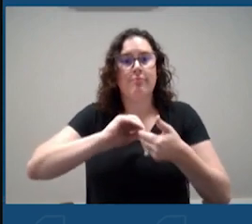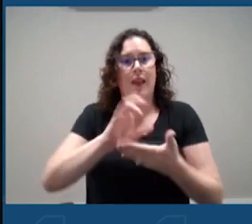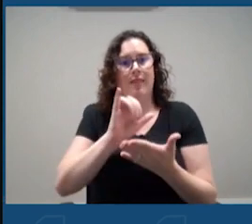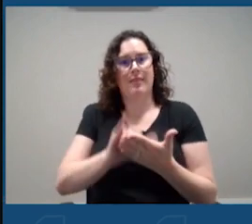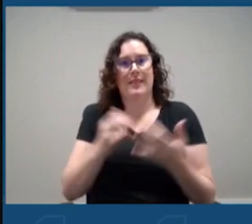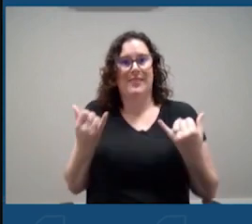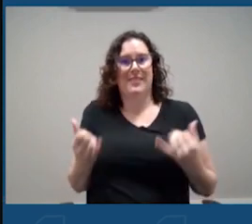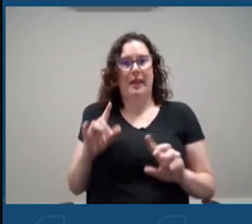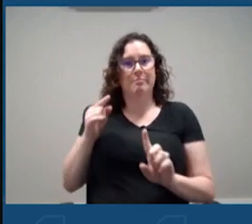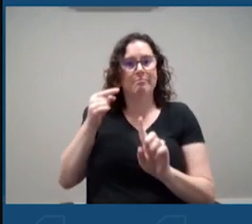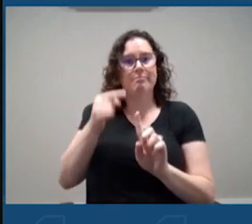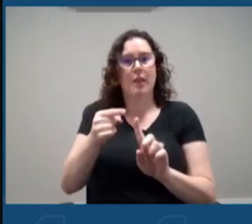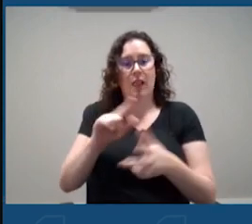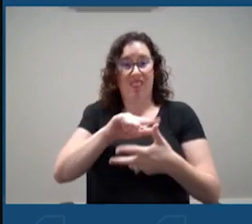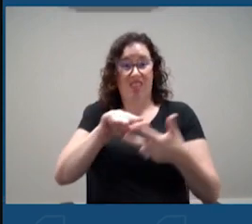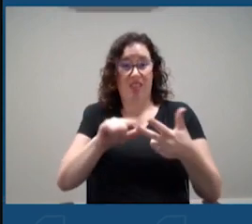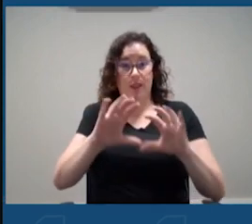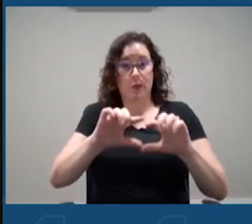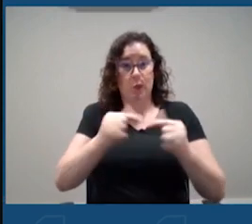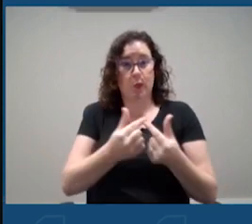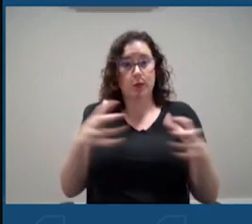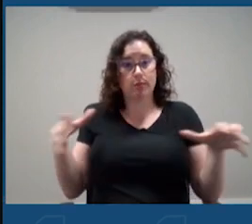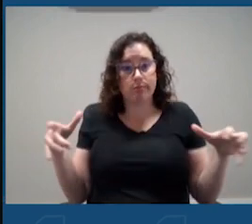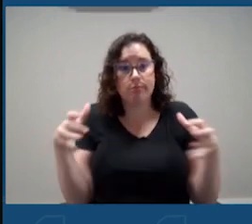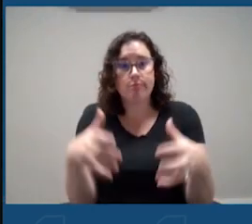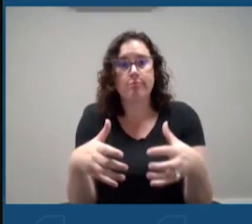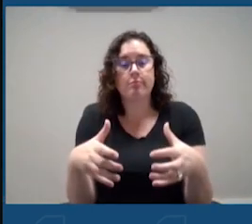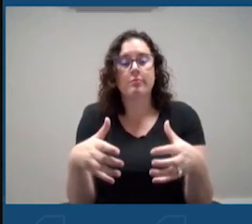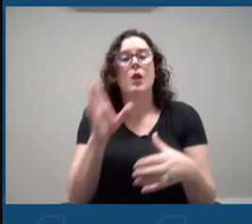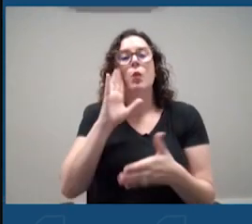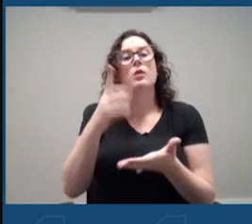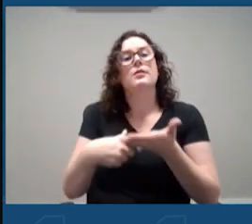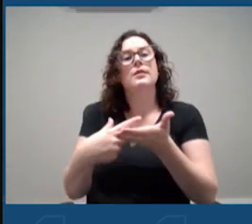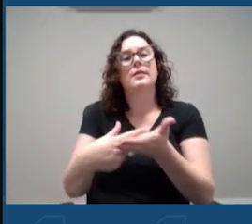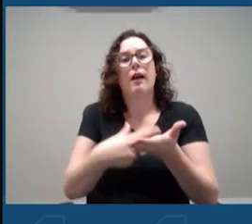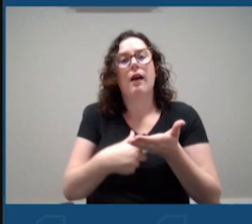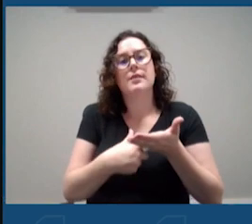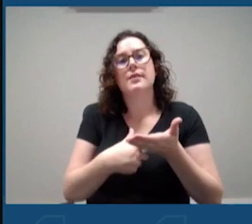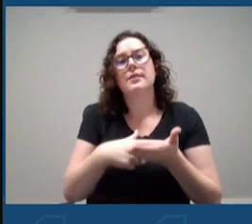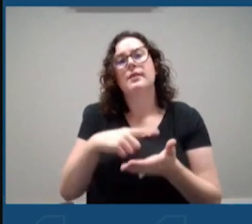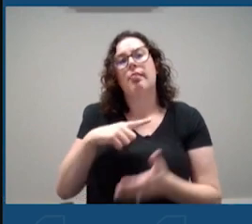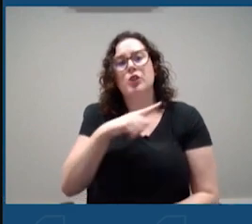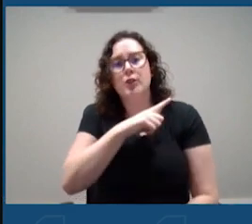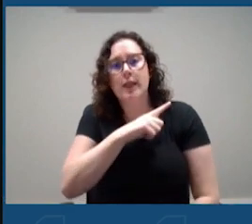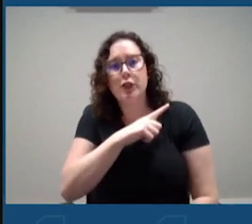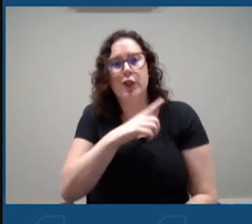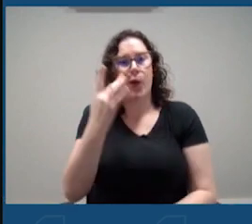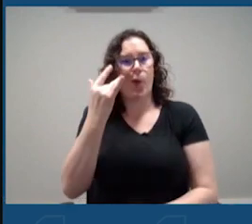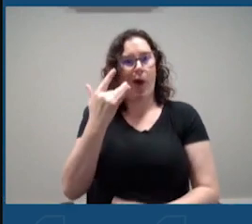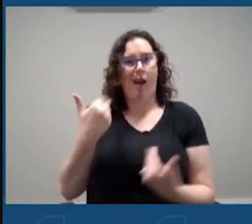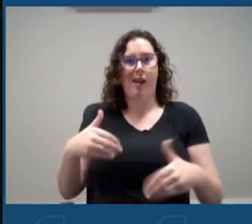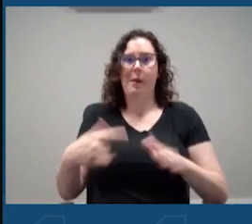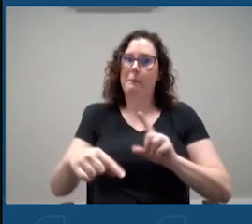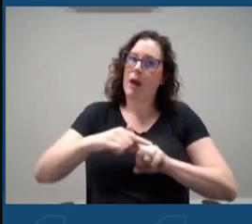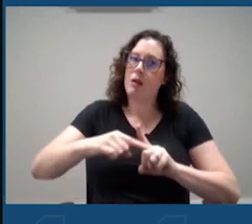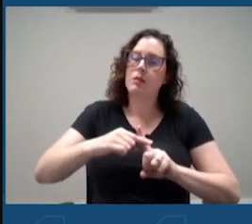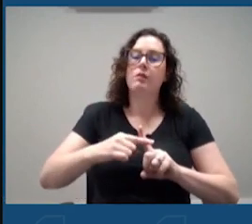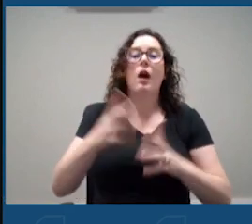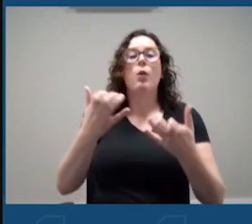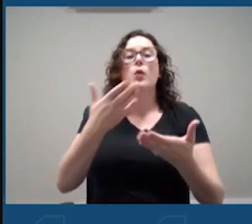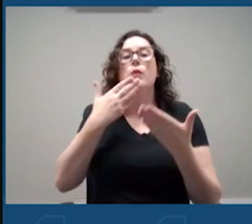So bringing together these groups, we're going to be talking about the legislation and why they're so good. And I want to thank Senator